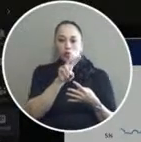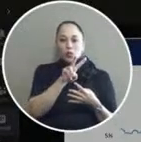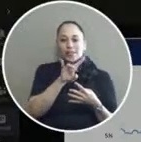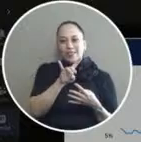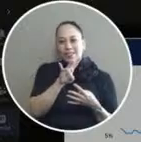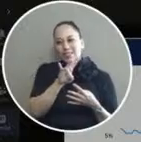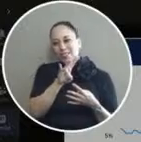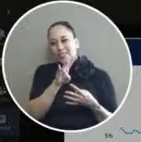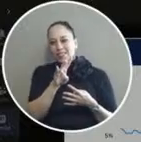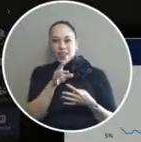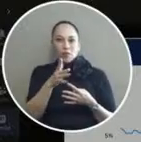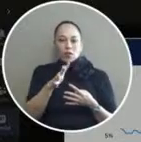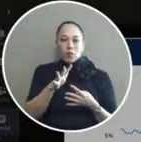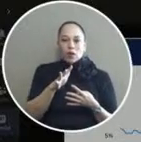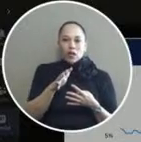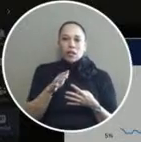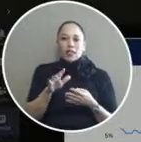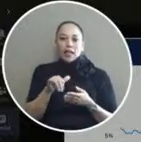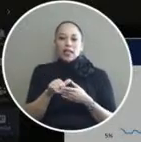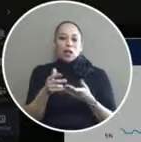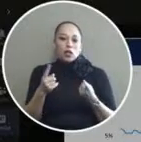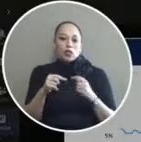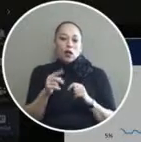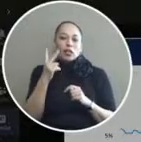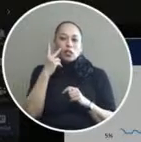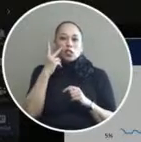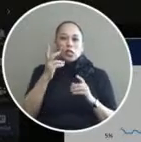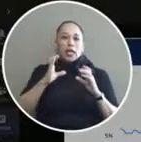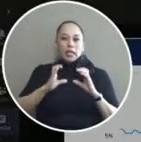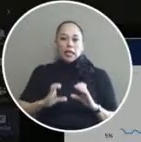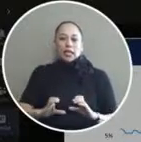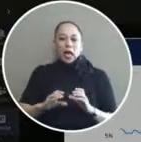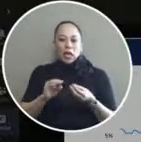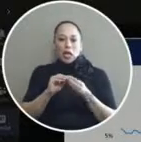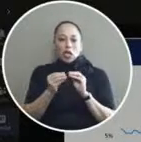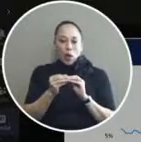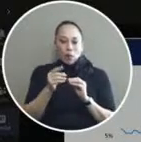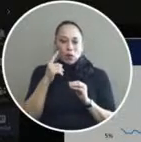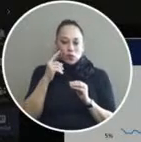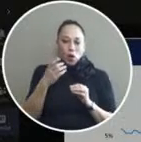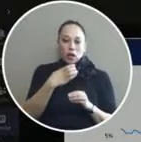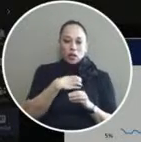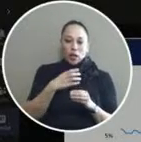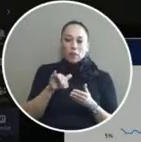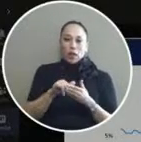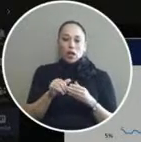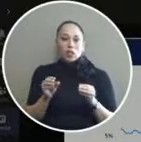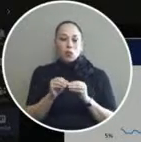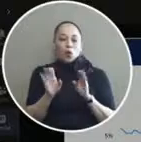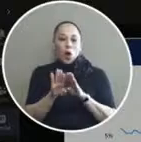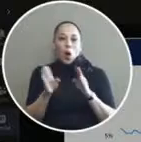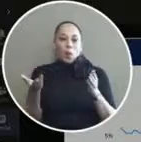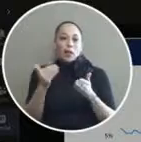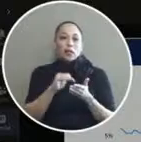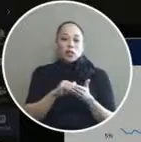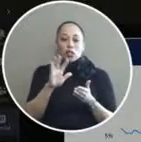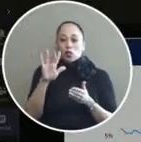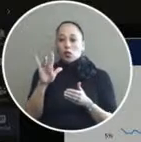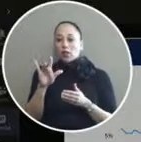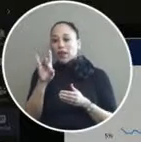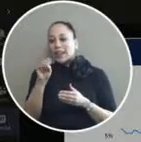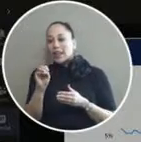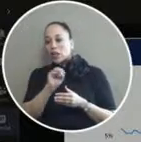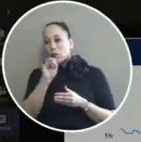28-fold in insurance claims. We're starting to see the decline in the numbers for claims. Again, as more businesses open again to